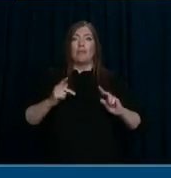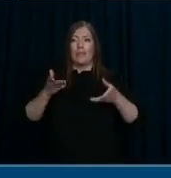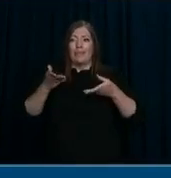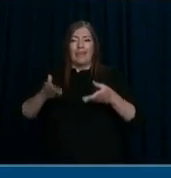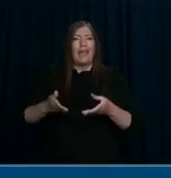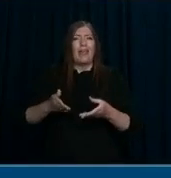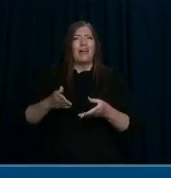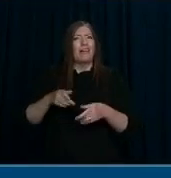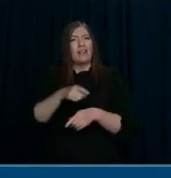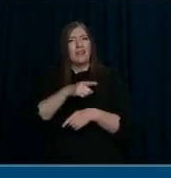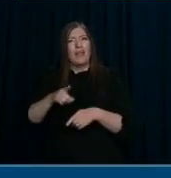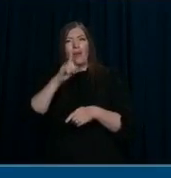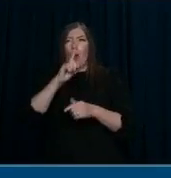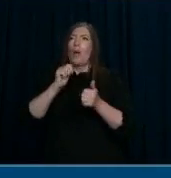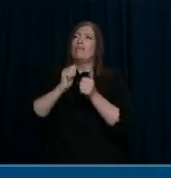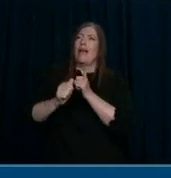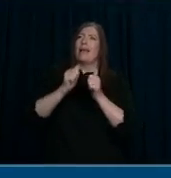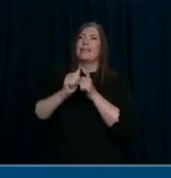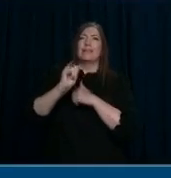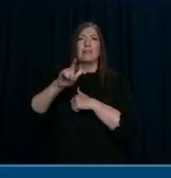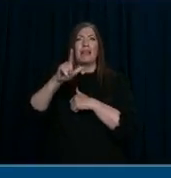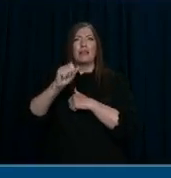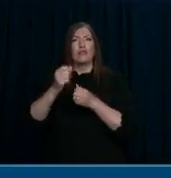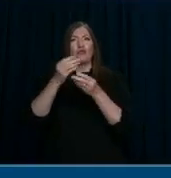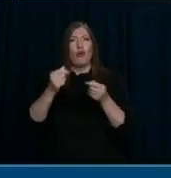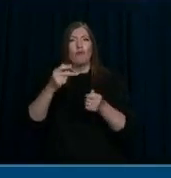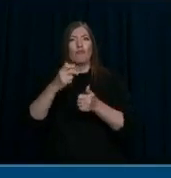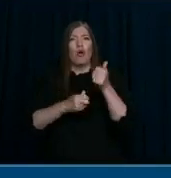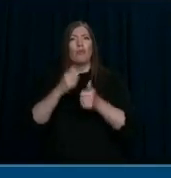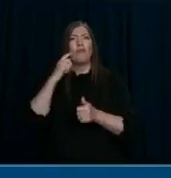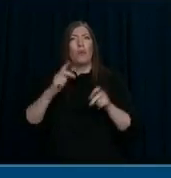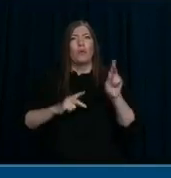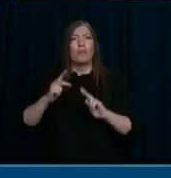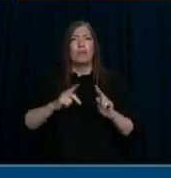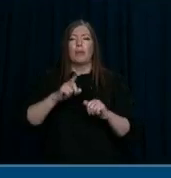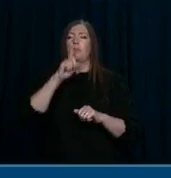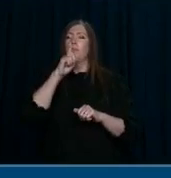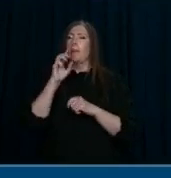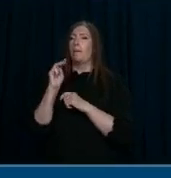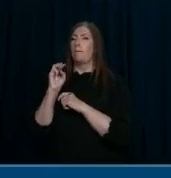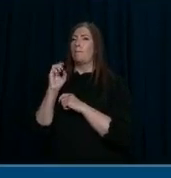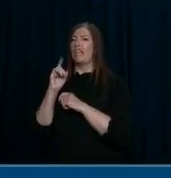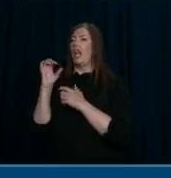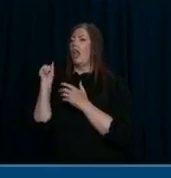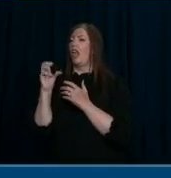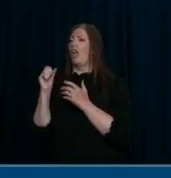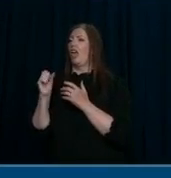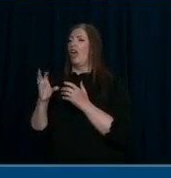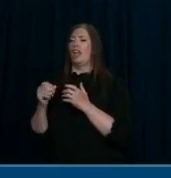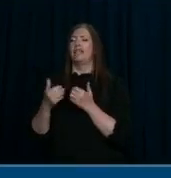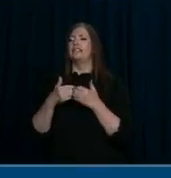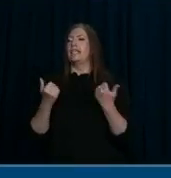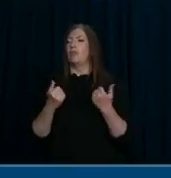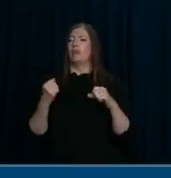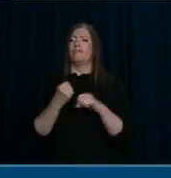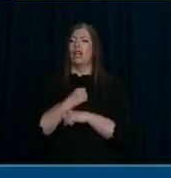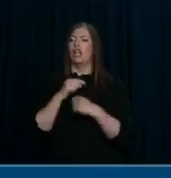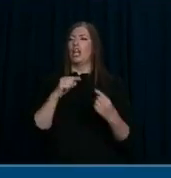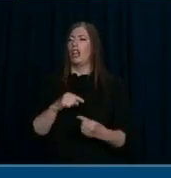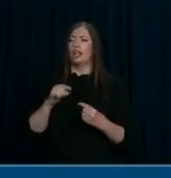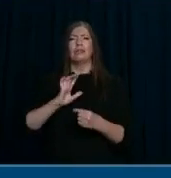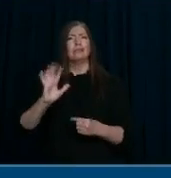are passing bills and solving problems for the people that's there. So it's not everything that the media reports, that it's just partisanship, fighting, and